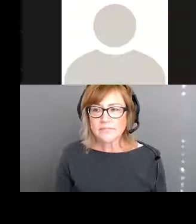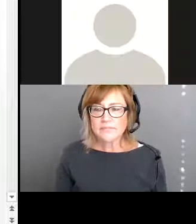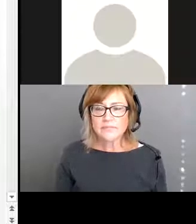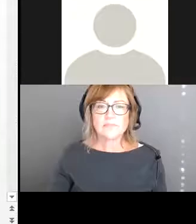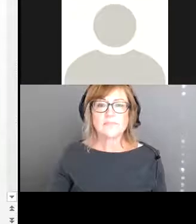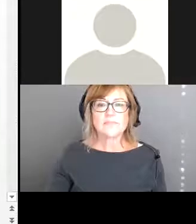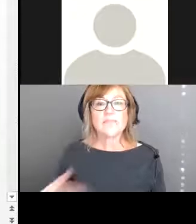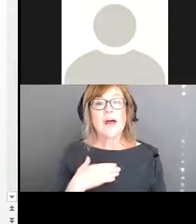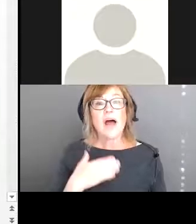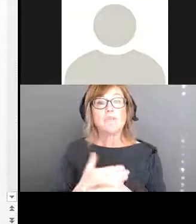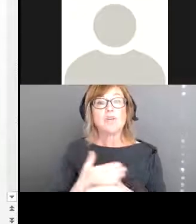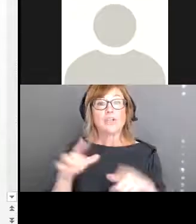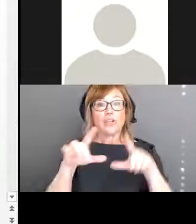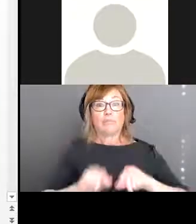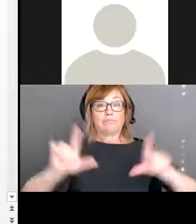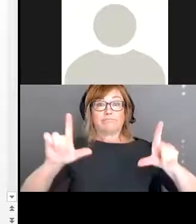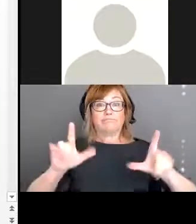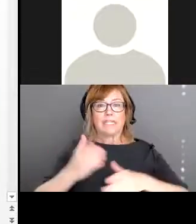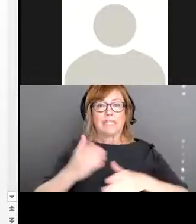share my screen.